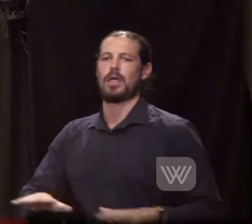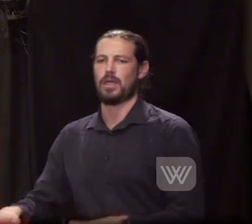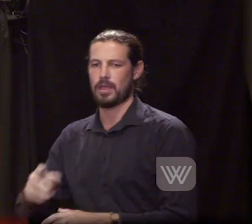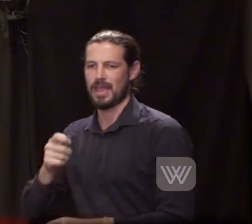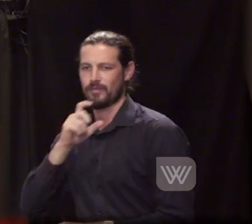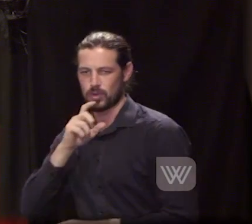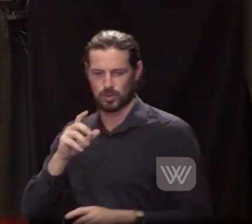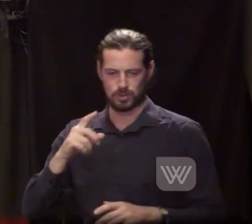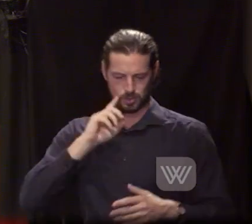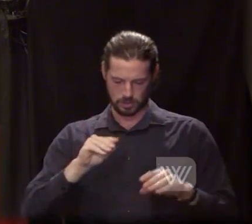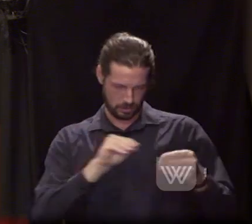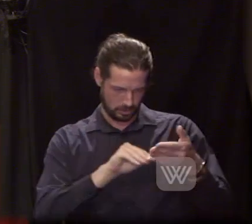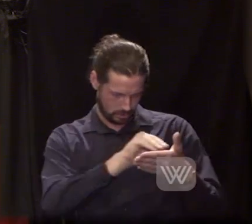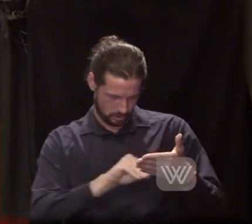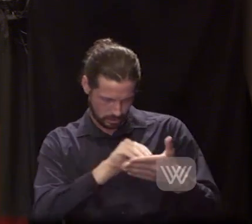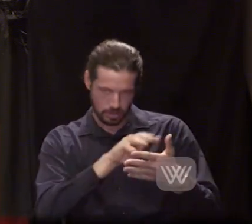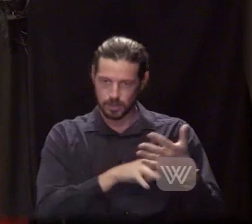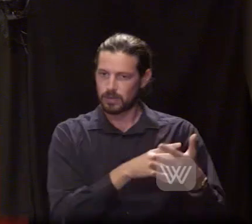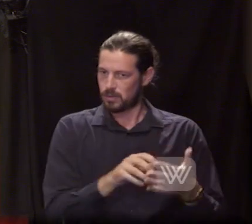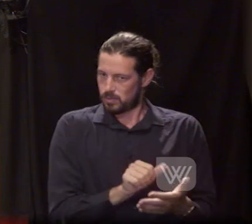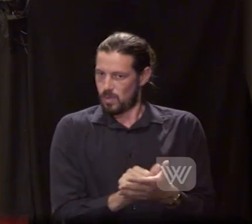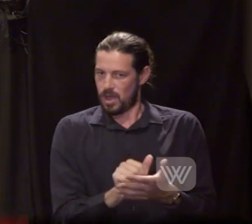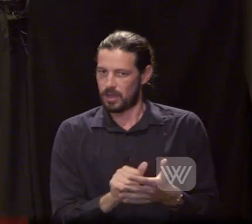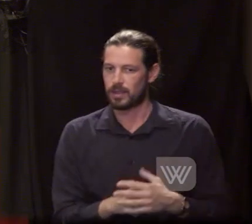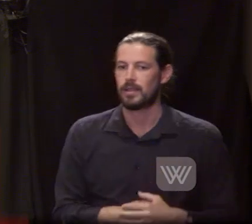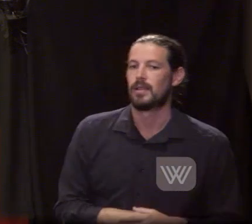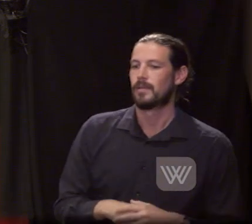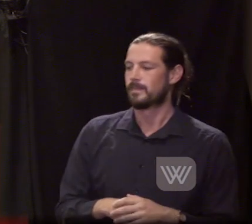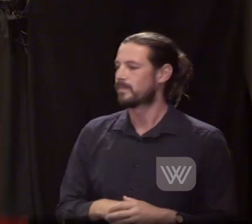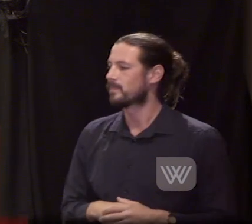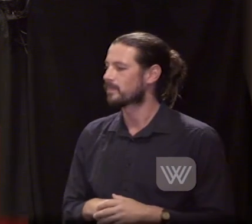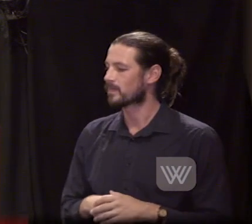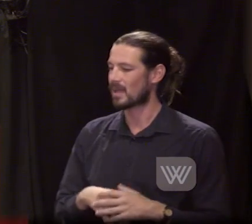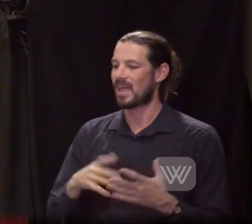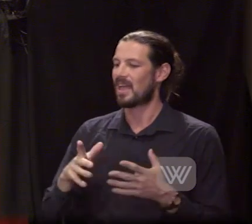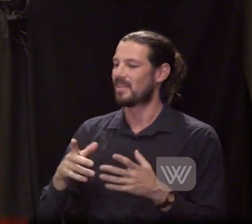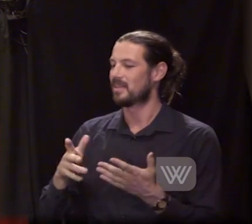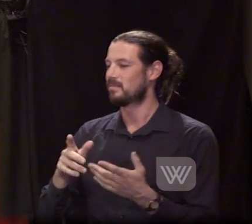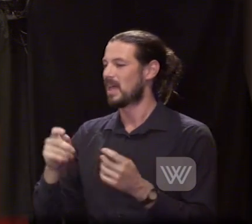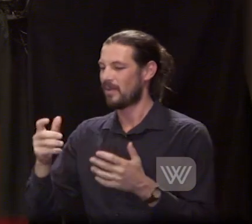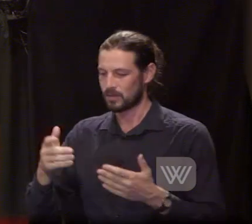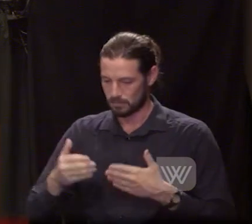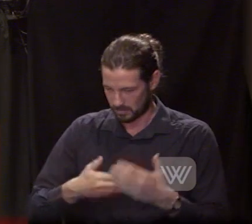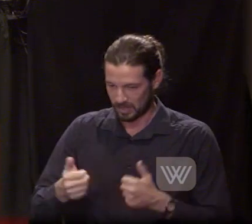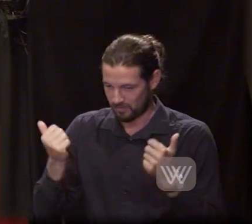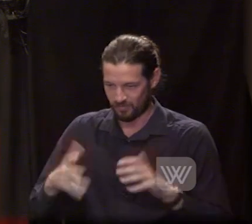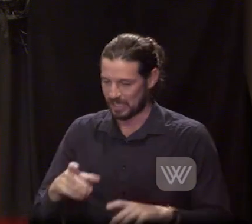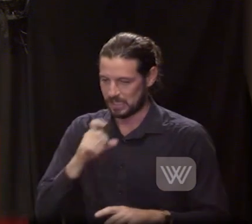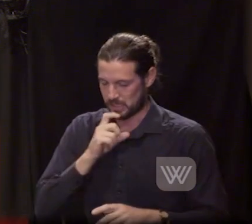a few things done in the morning, do your research task, and then do a couple other things in the afternoon, and then it's dinner time and bedtime, and your day's